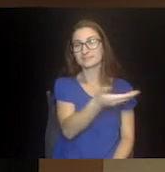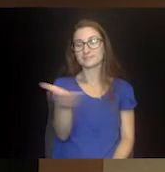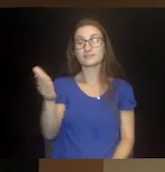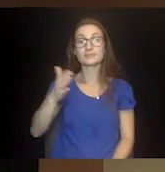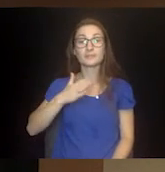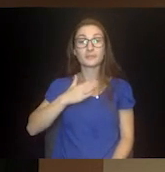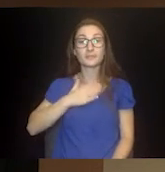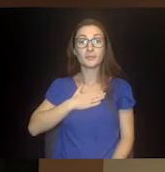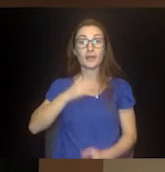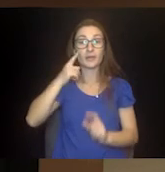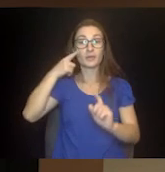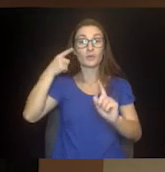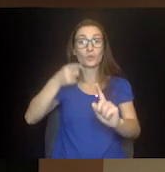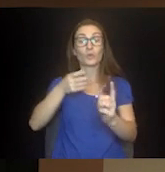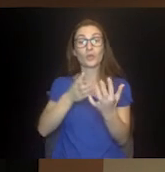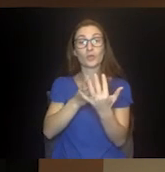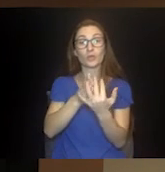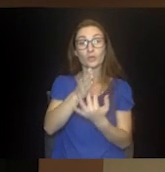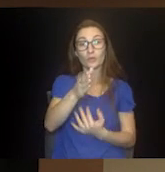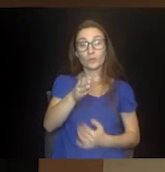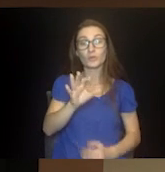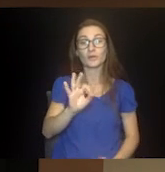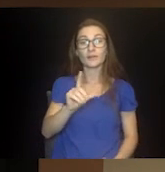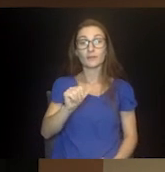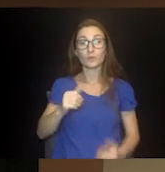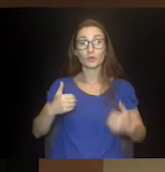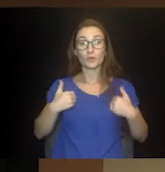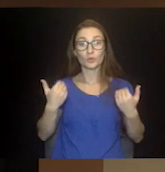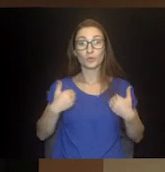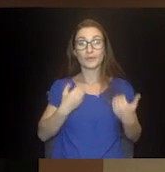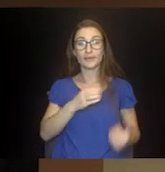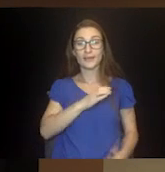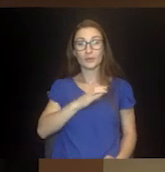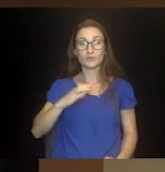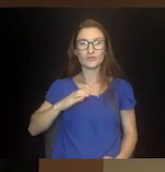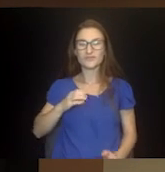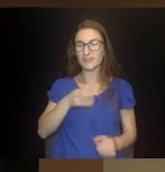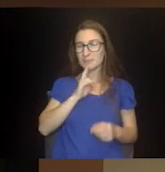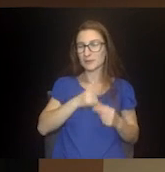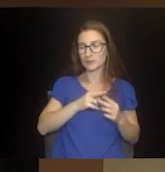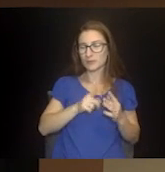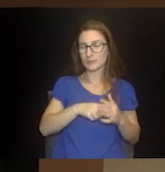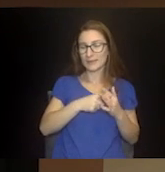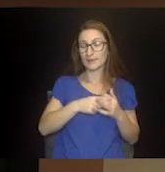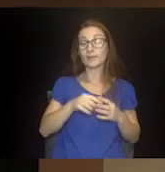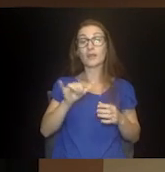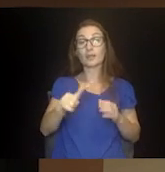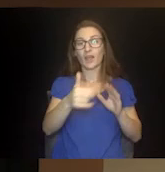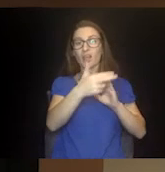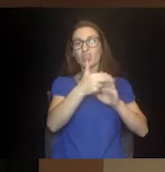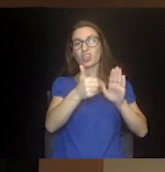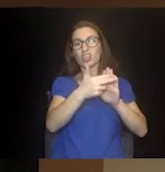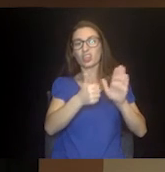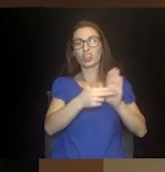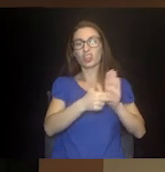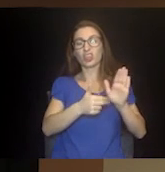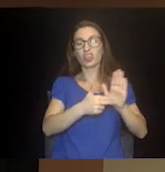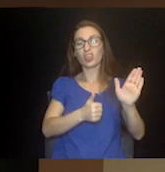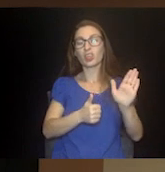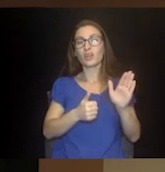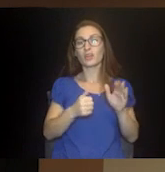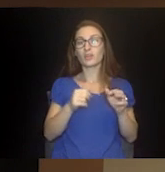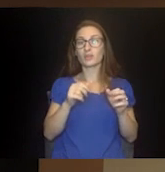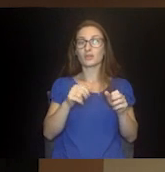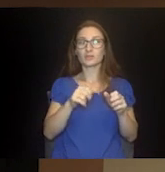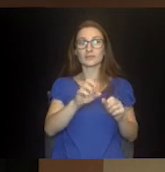Hi, everyone. My goal through the Florida Youth Council is to, as I said in the beginning, change the stereotype